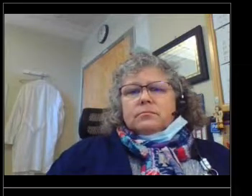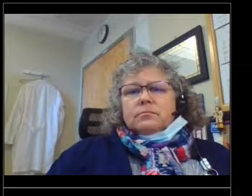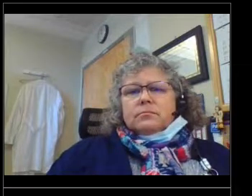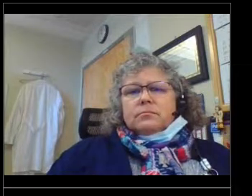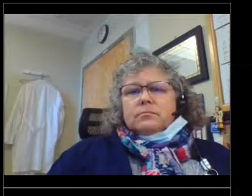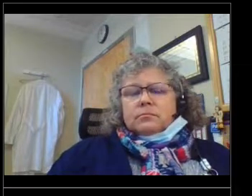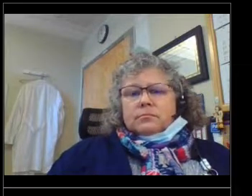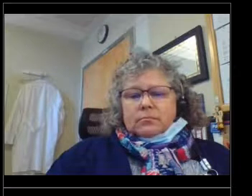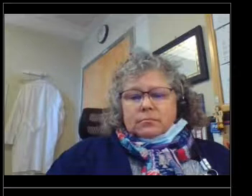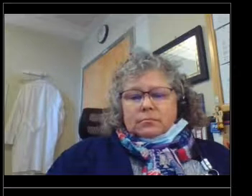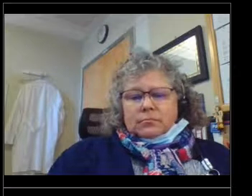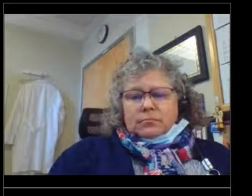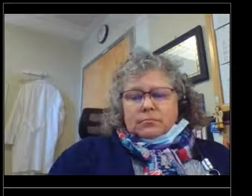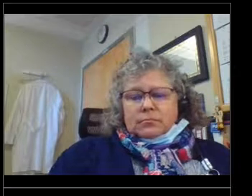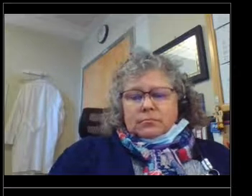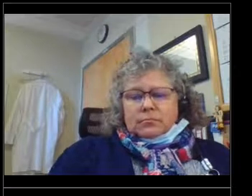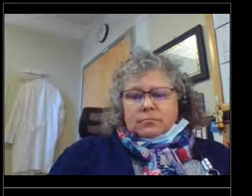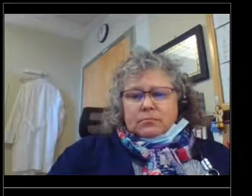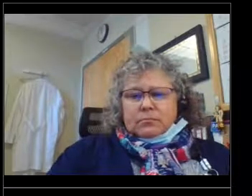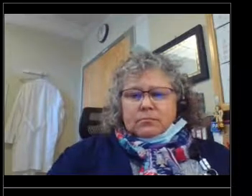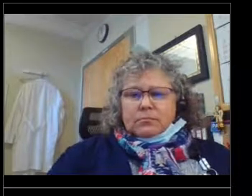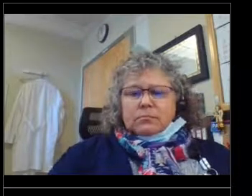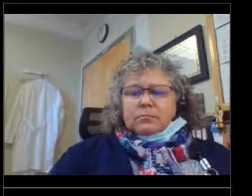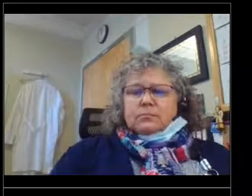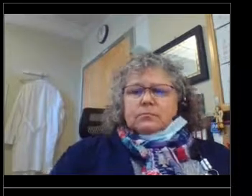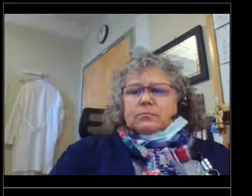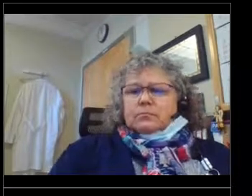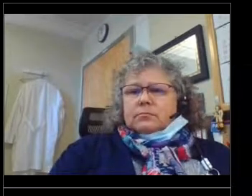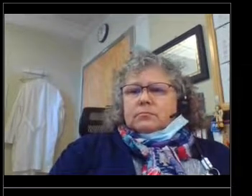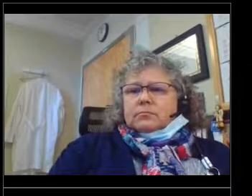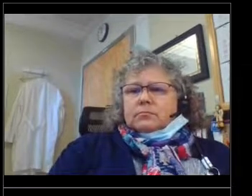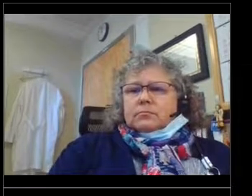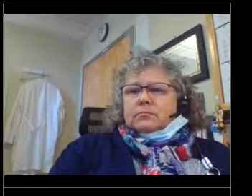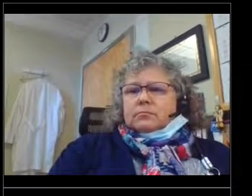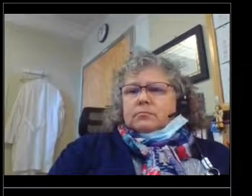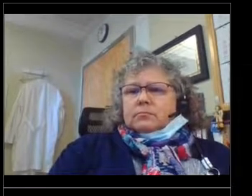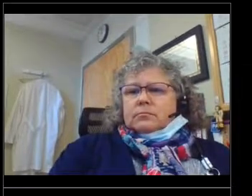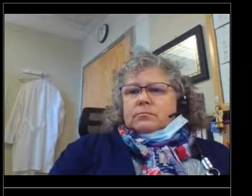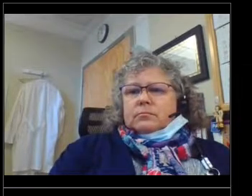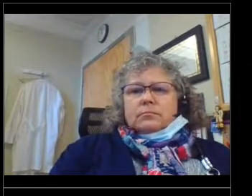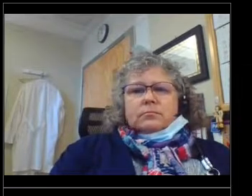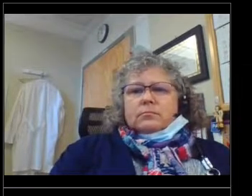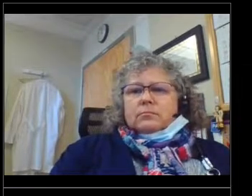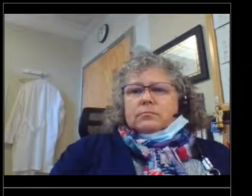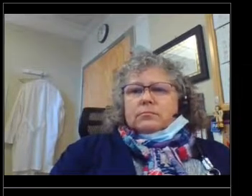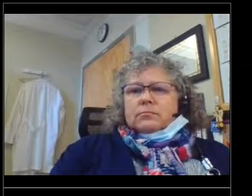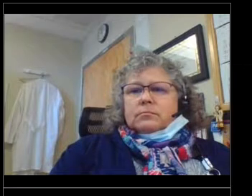no longer will require 10% face-to-face time?